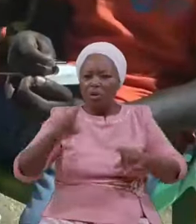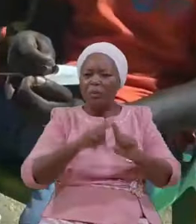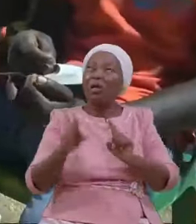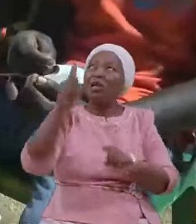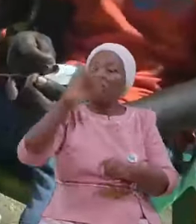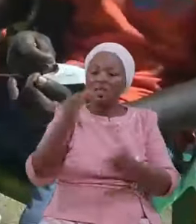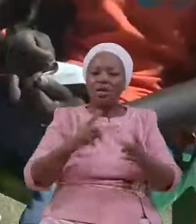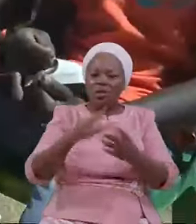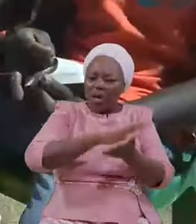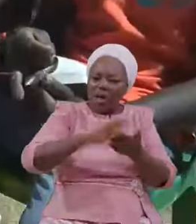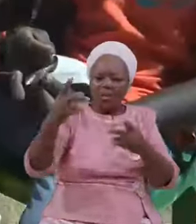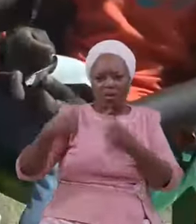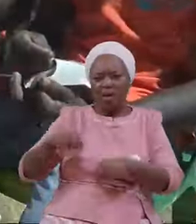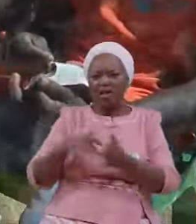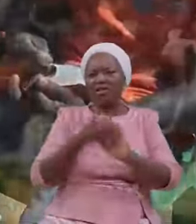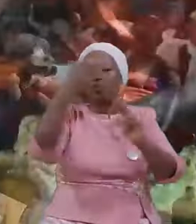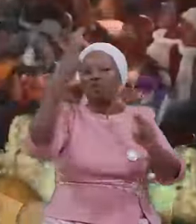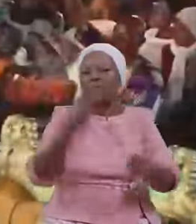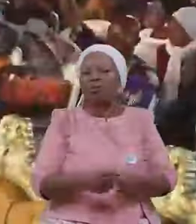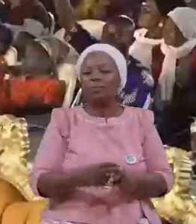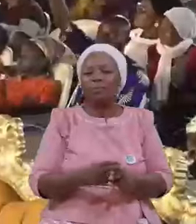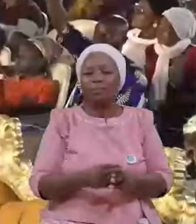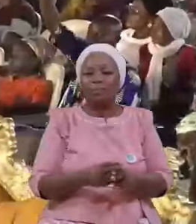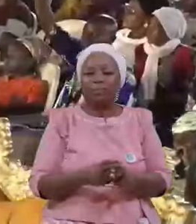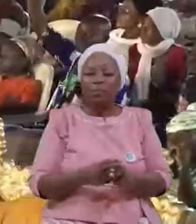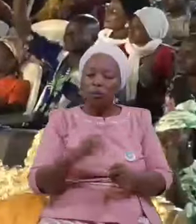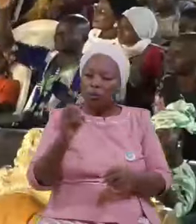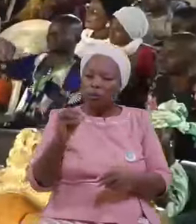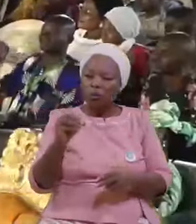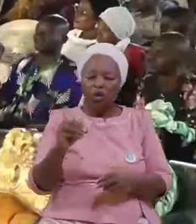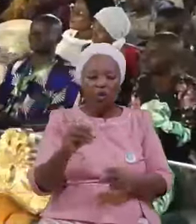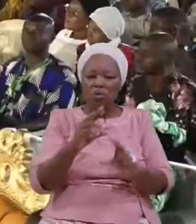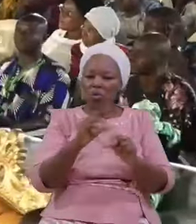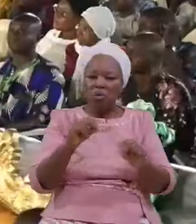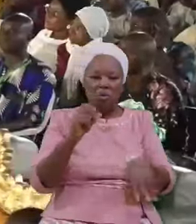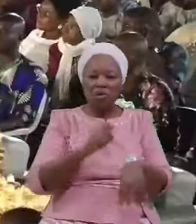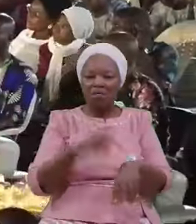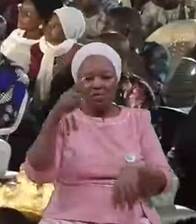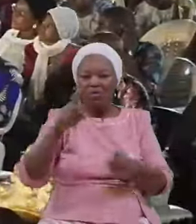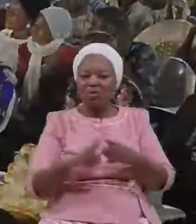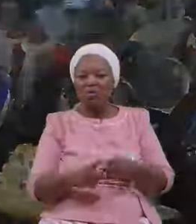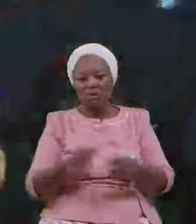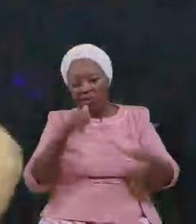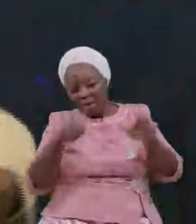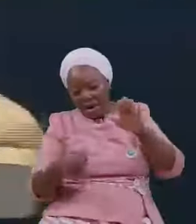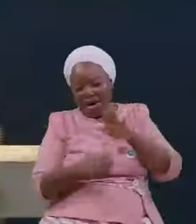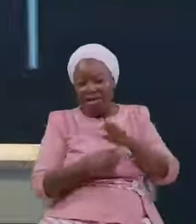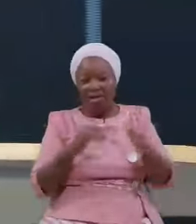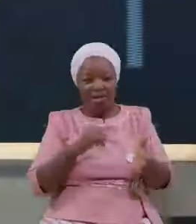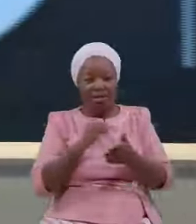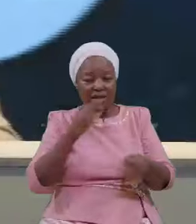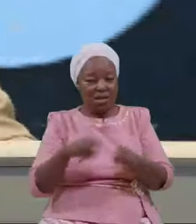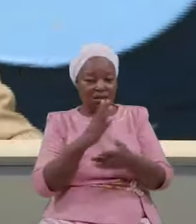there. So, there's no point hiding. It's like a person getting to a doctor and